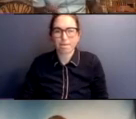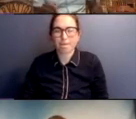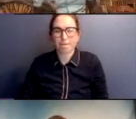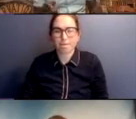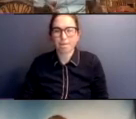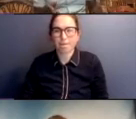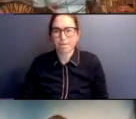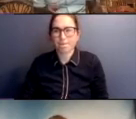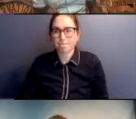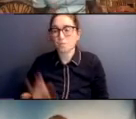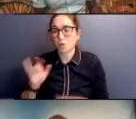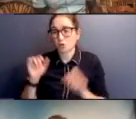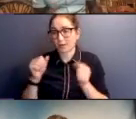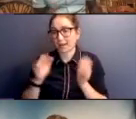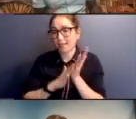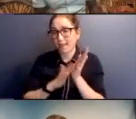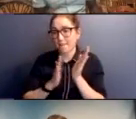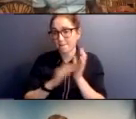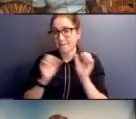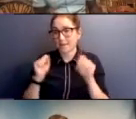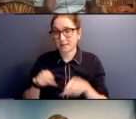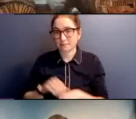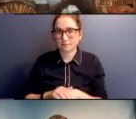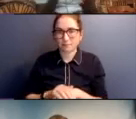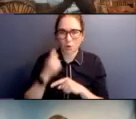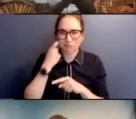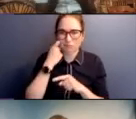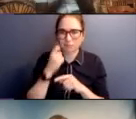You can also clap it. I know, lost it.